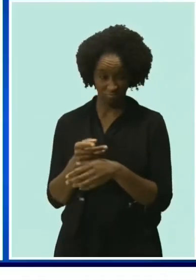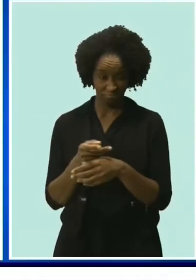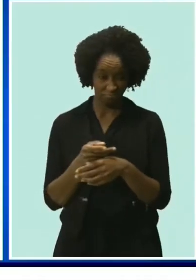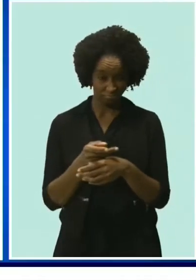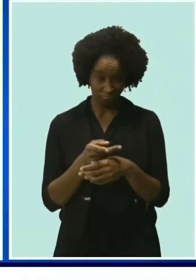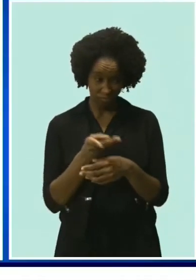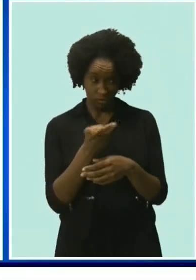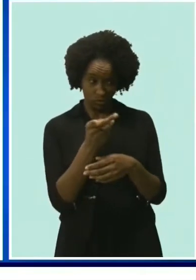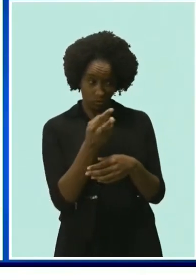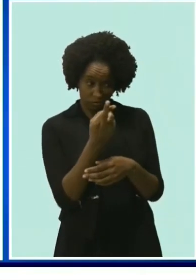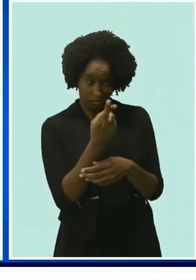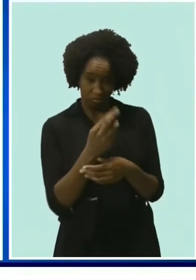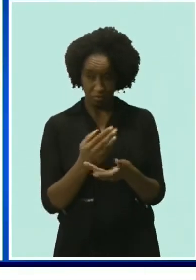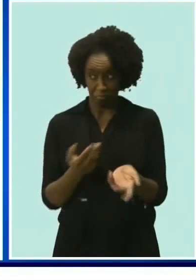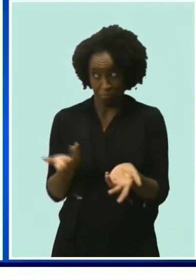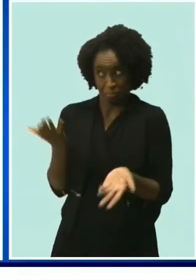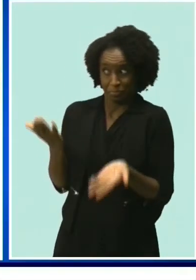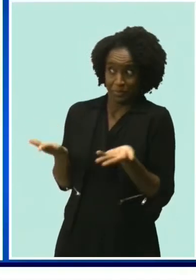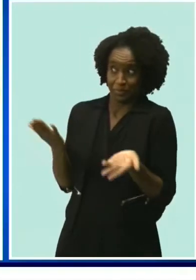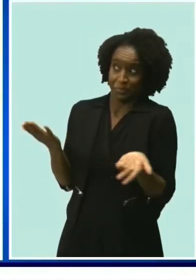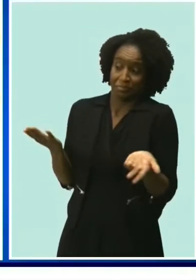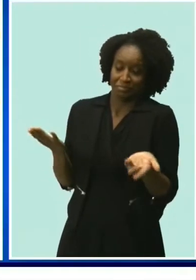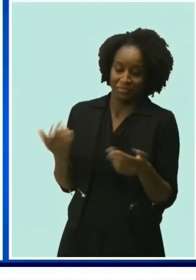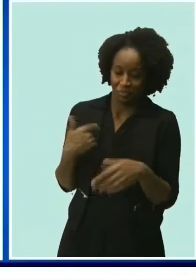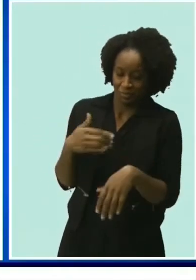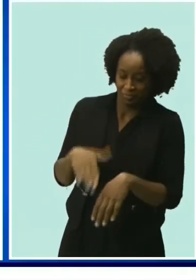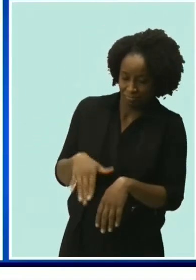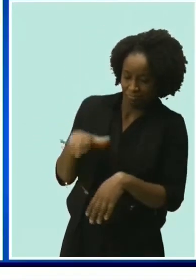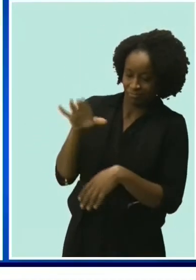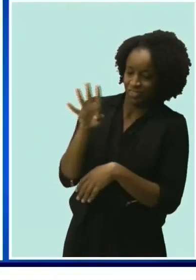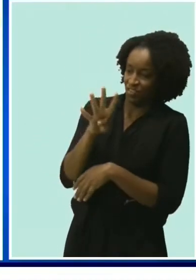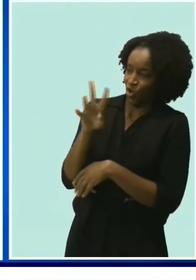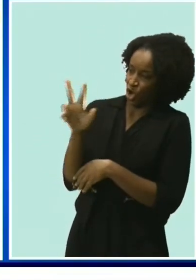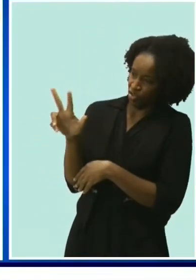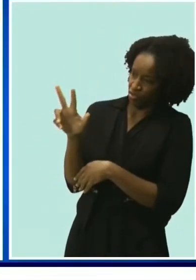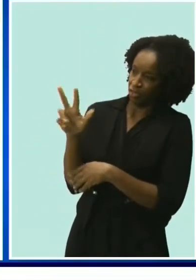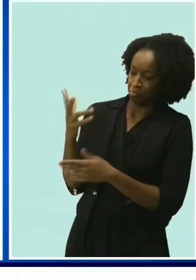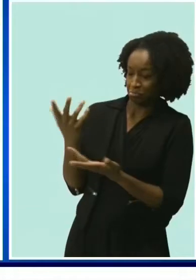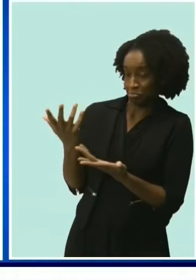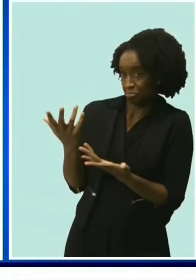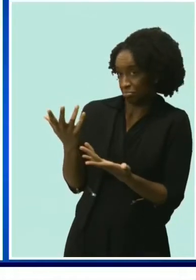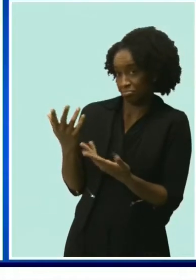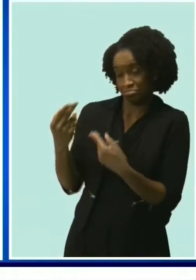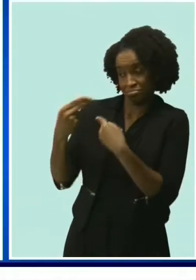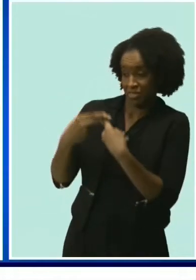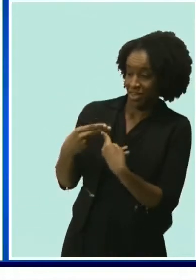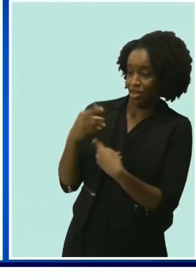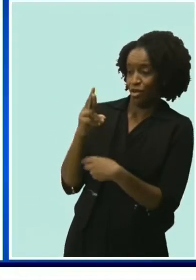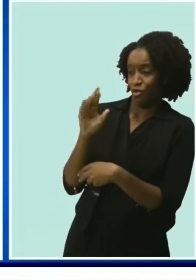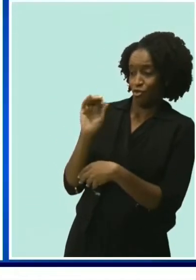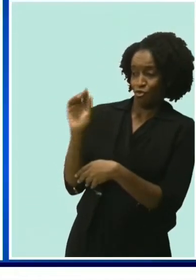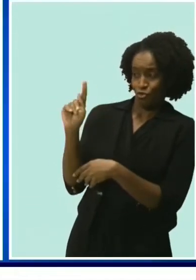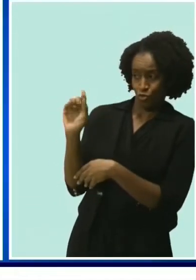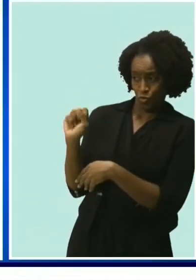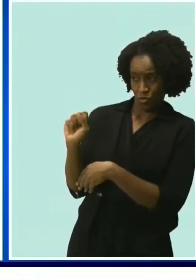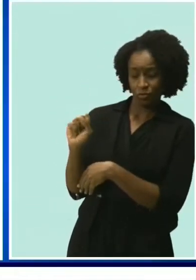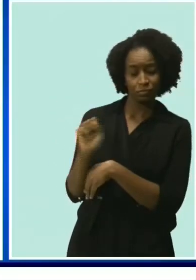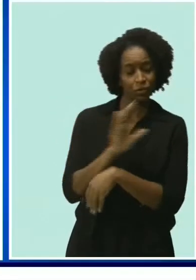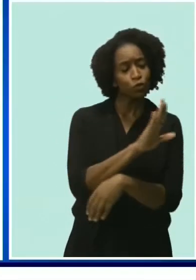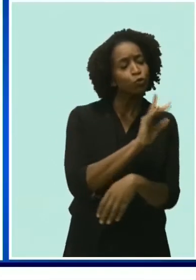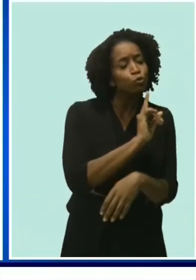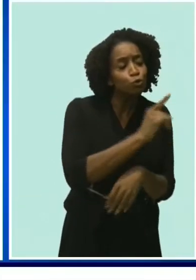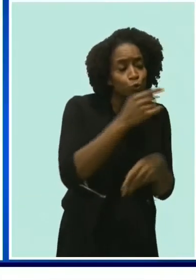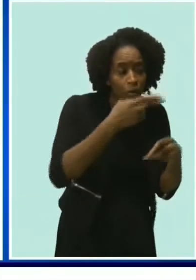So it stayed with me till I'm 43 now, so it stayed with me all that time. And everybody, you think that a lot of people know your real